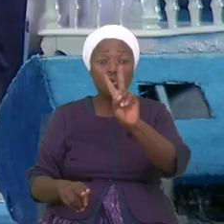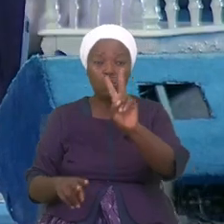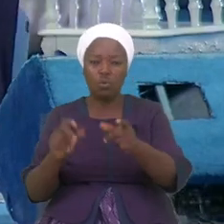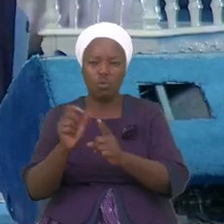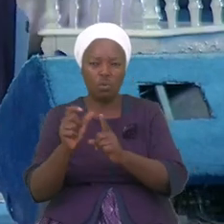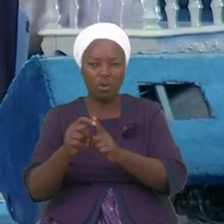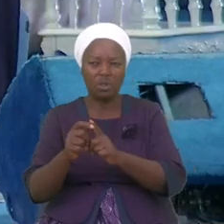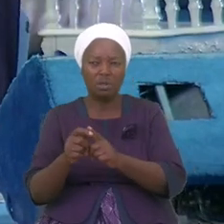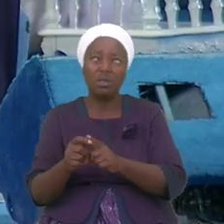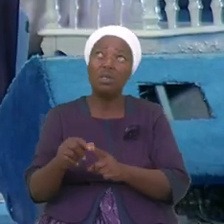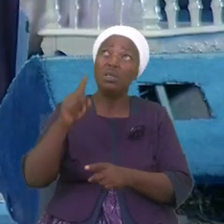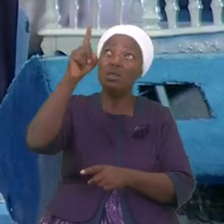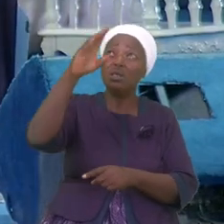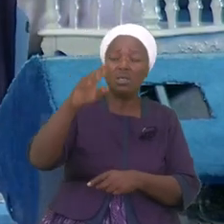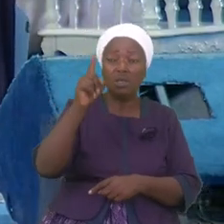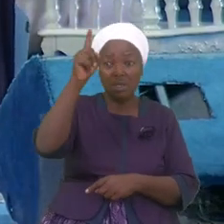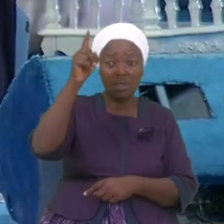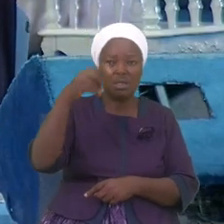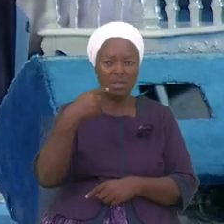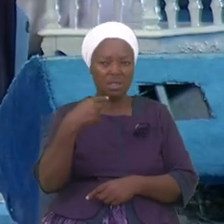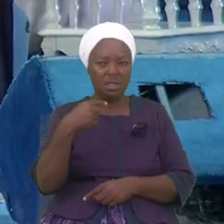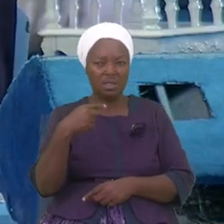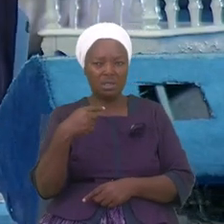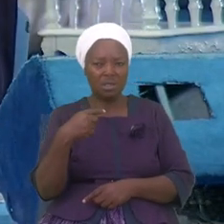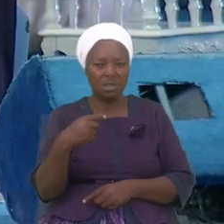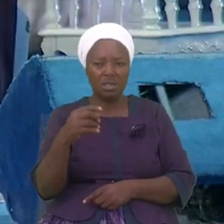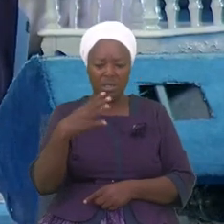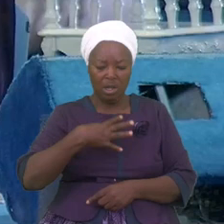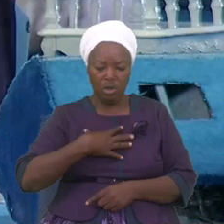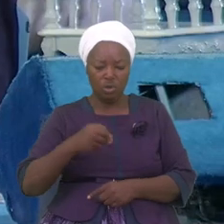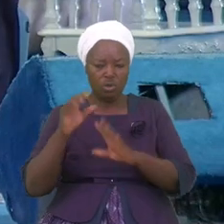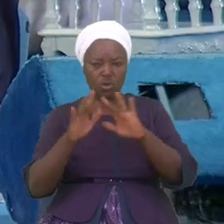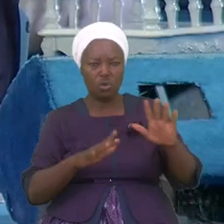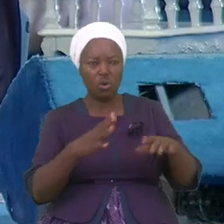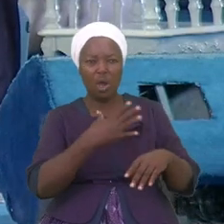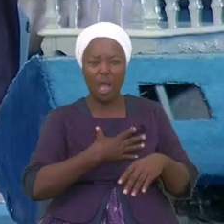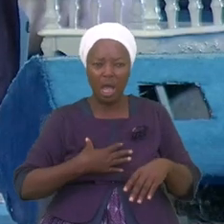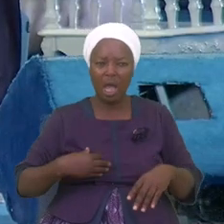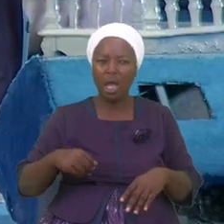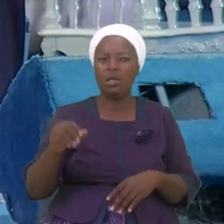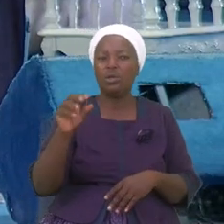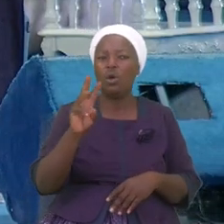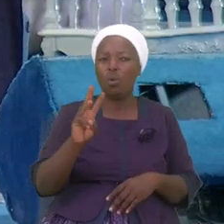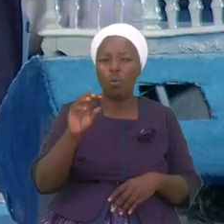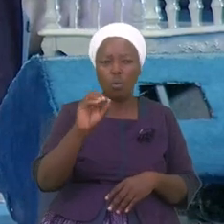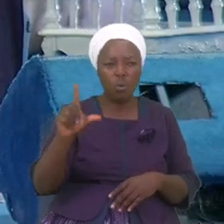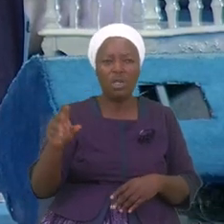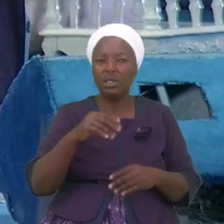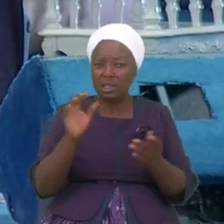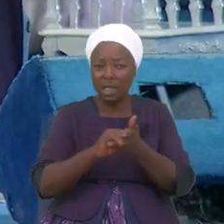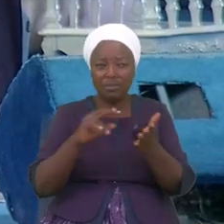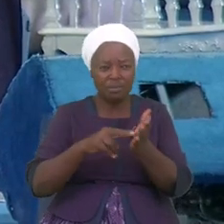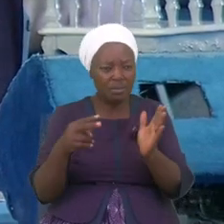says, snow and wool. You'll be as white as snow. No stain